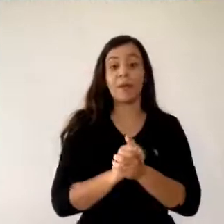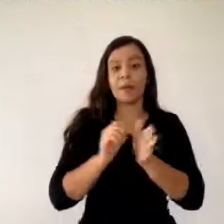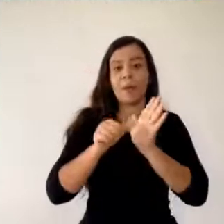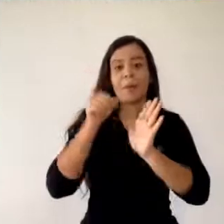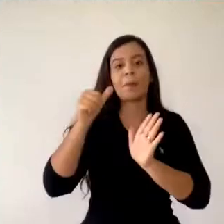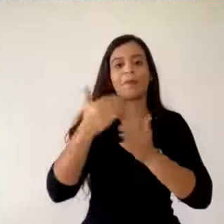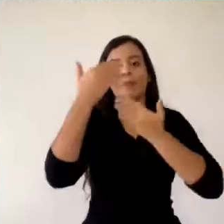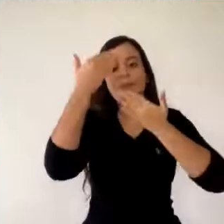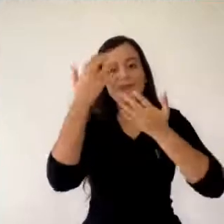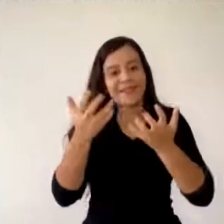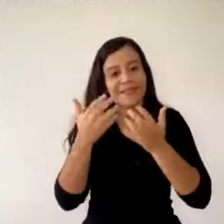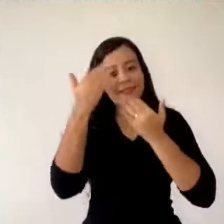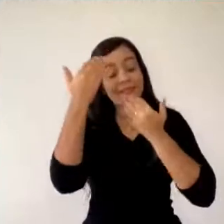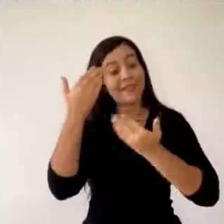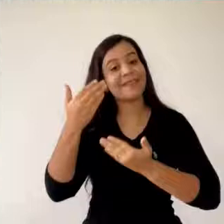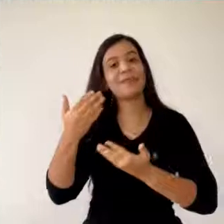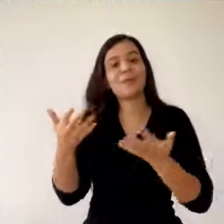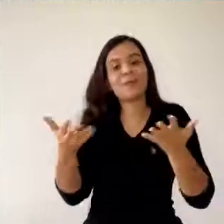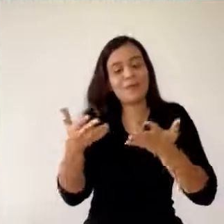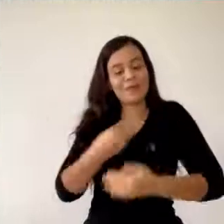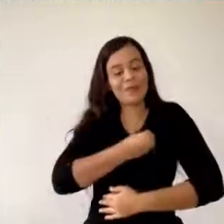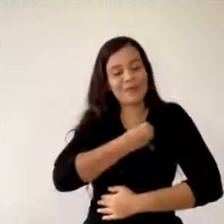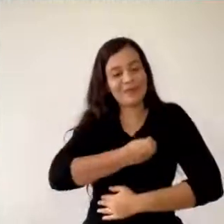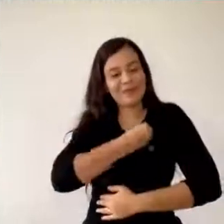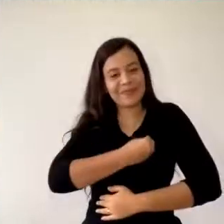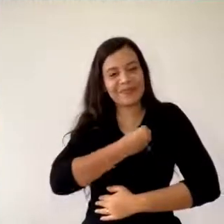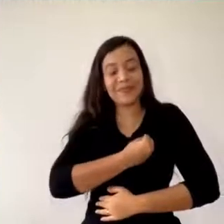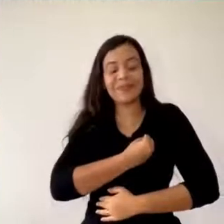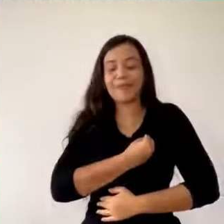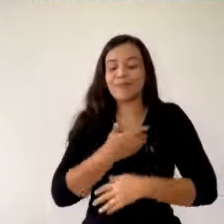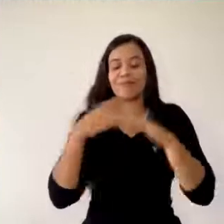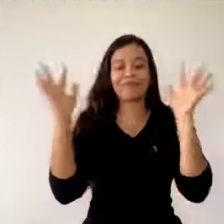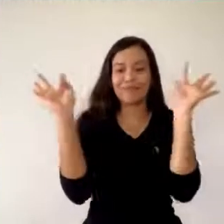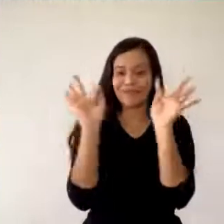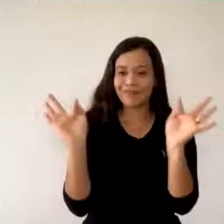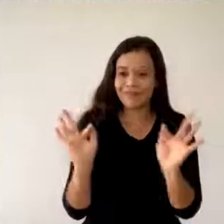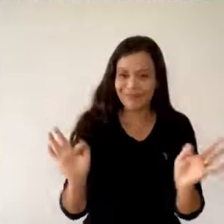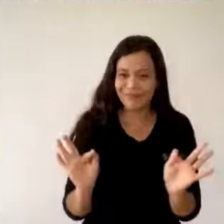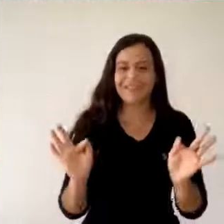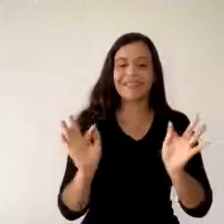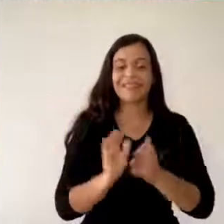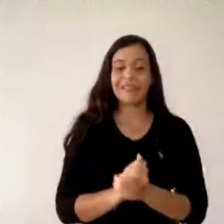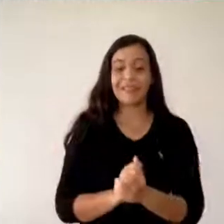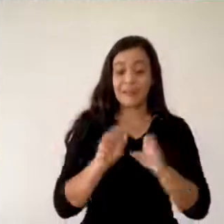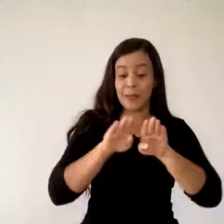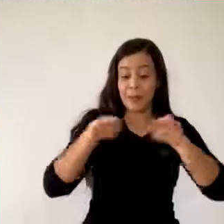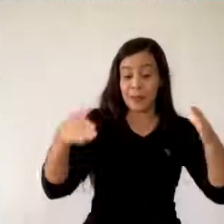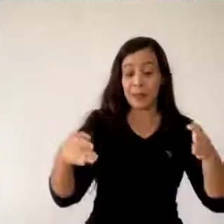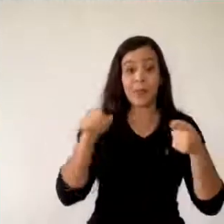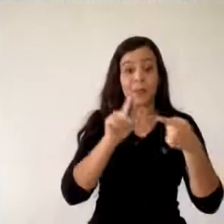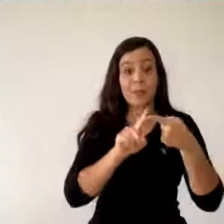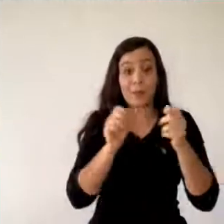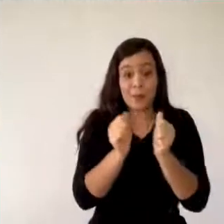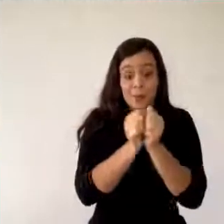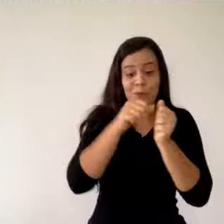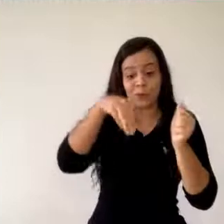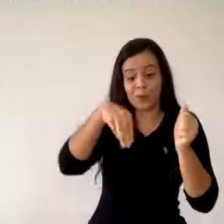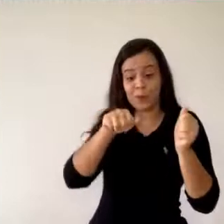also like to thank for the opportunity of being here. It is really an honor,